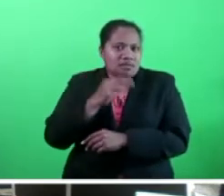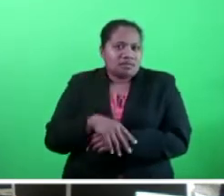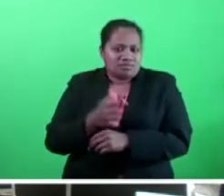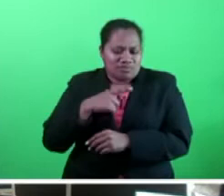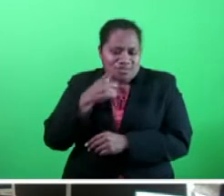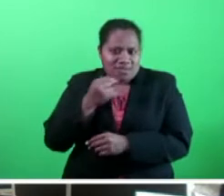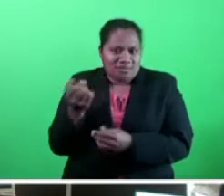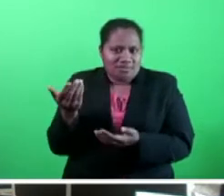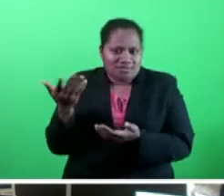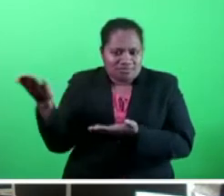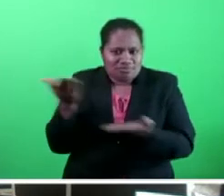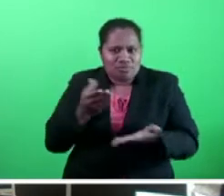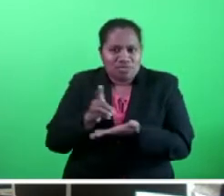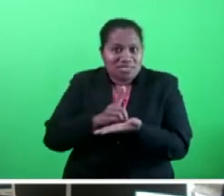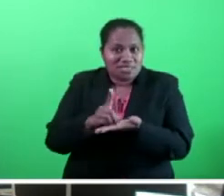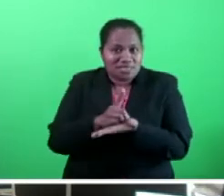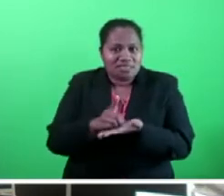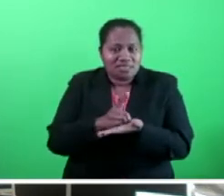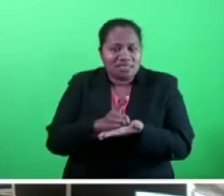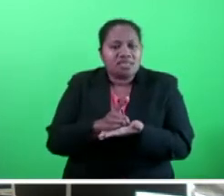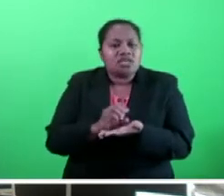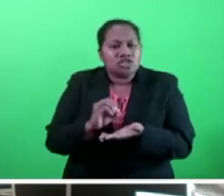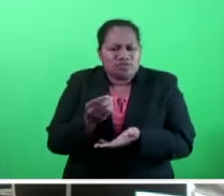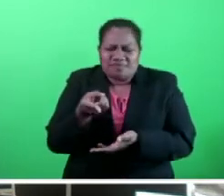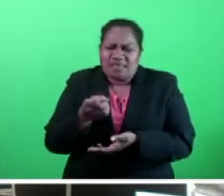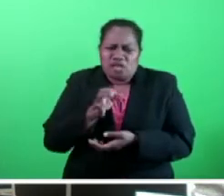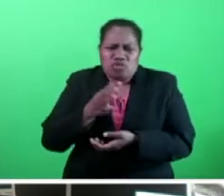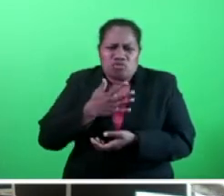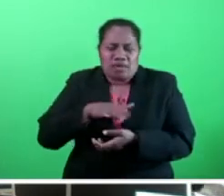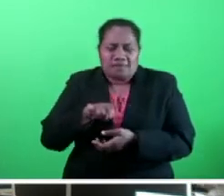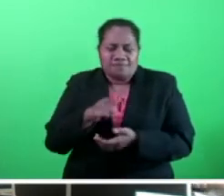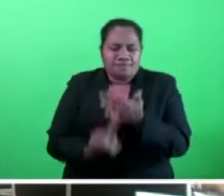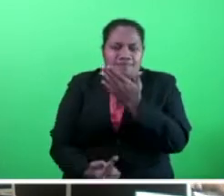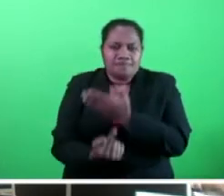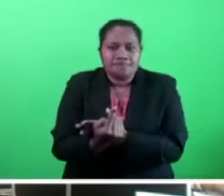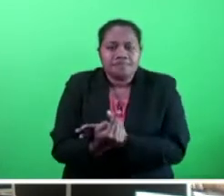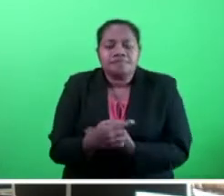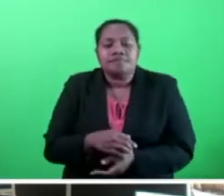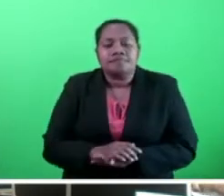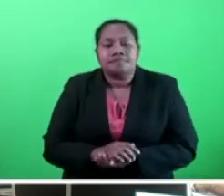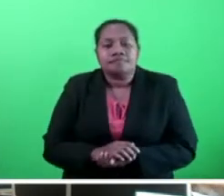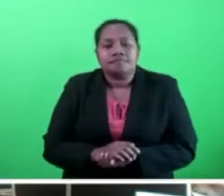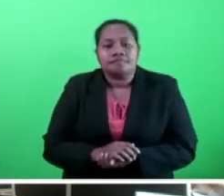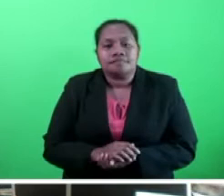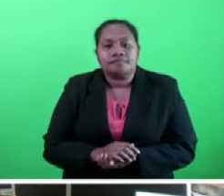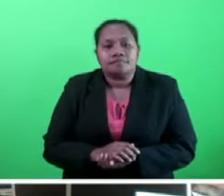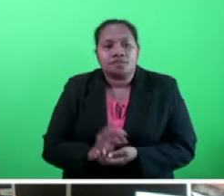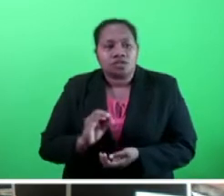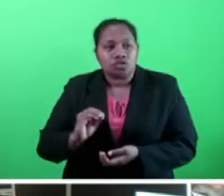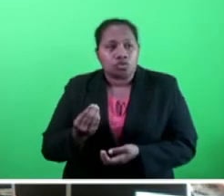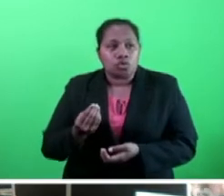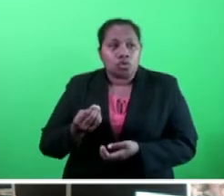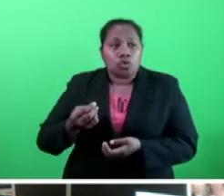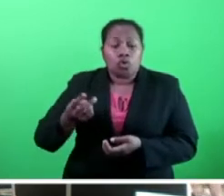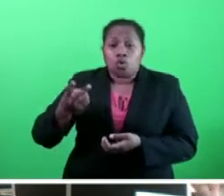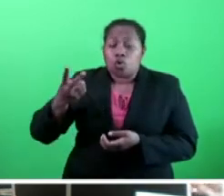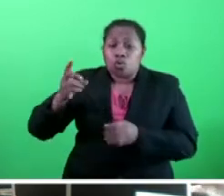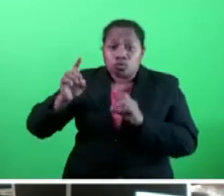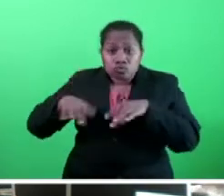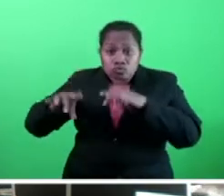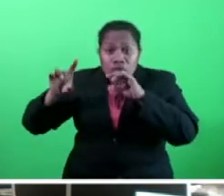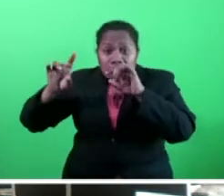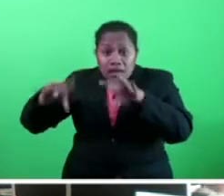to the existing two that we want to eradicate. The Speaker said it took Australia 40 years